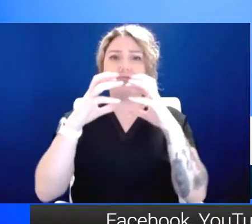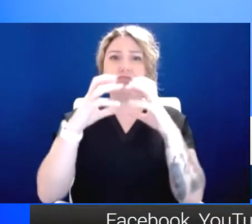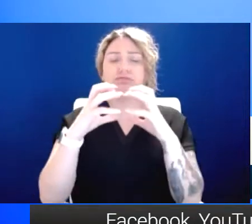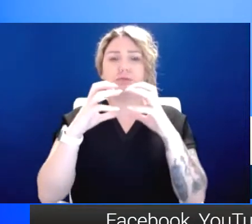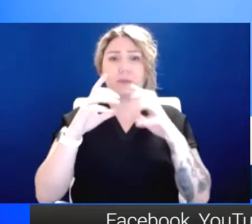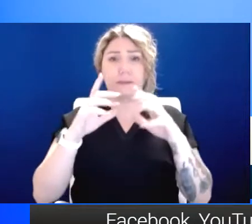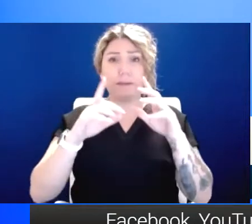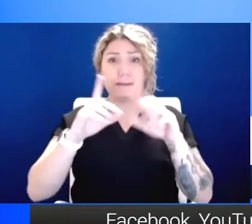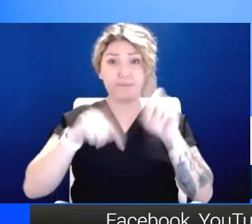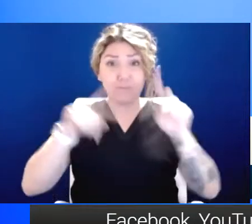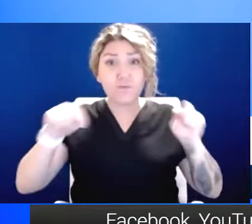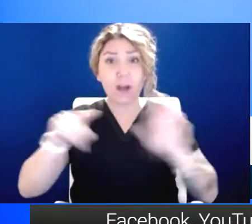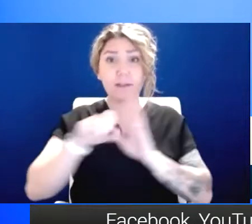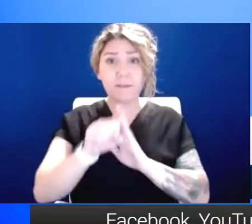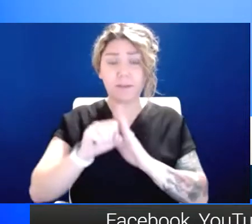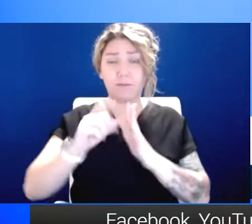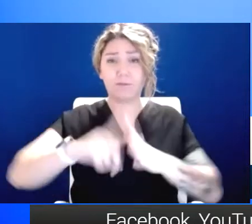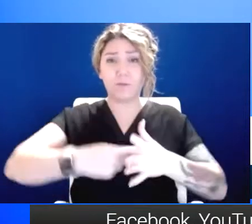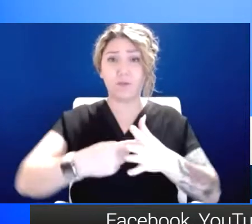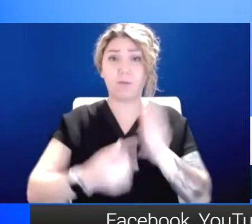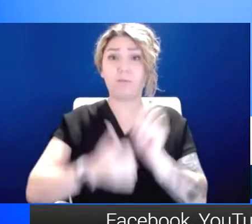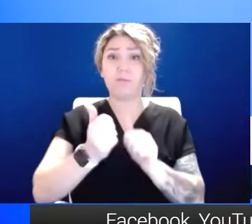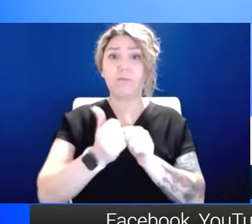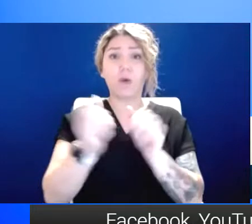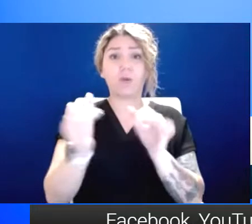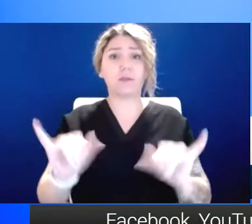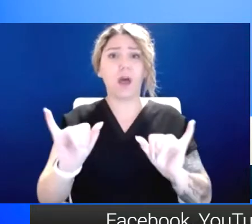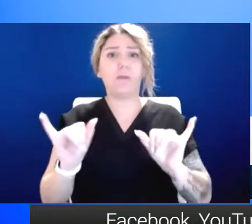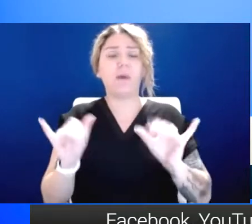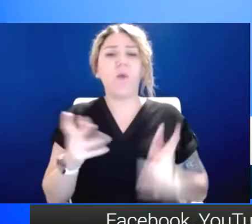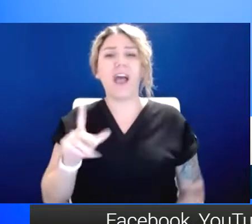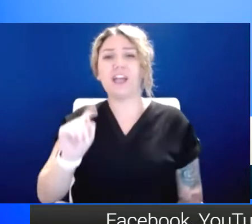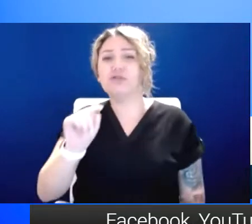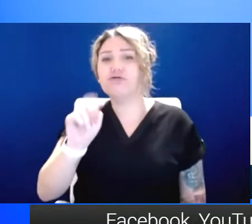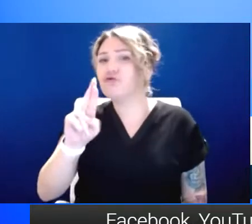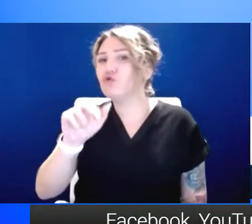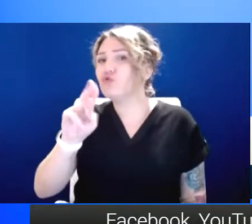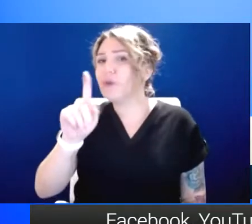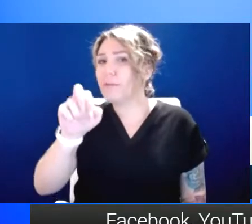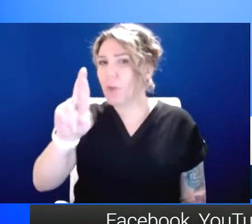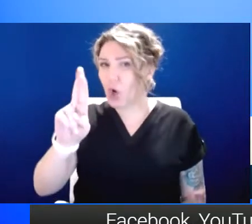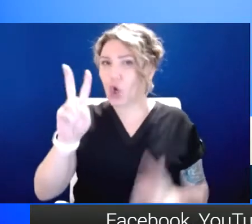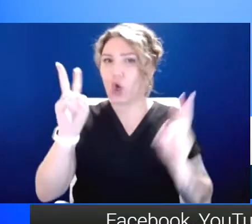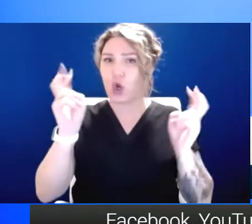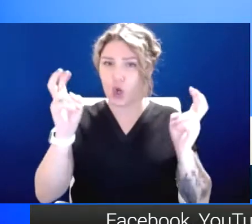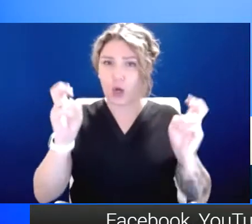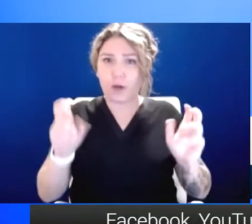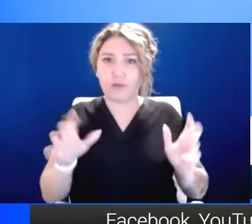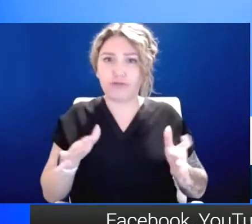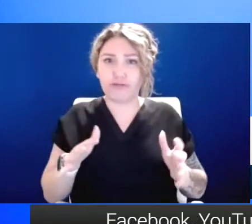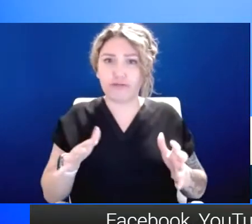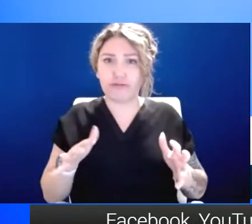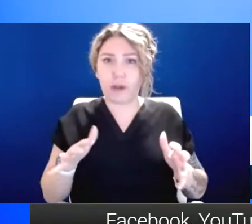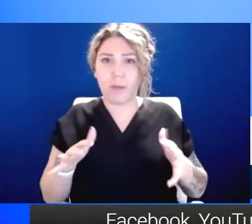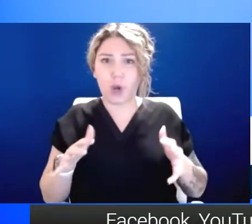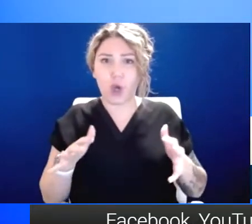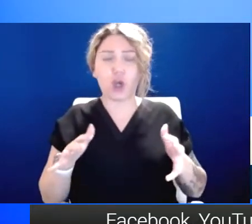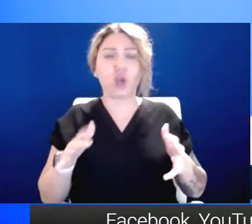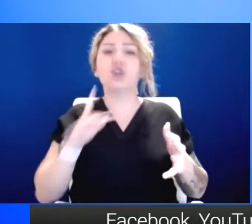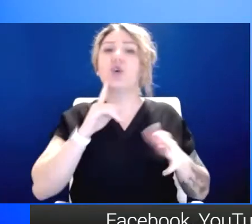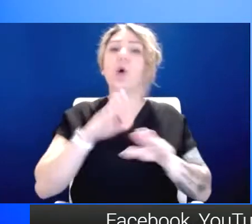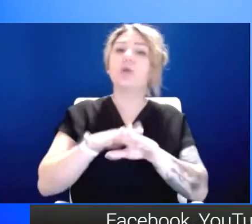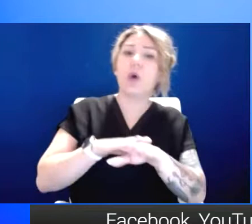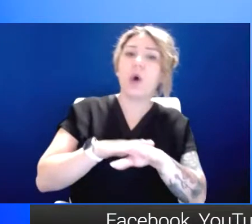most common one that is pretty obvious is tremor, but along with tremor, patients have slowness, stiffness, walking